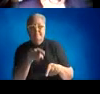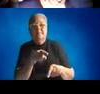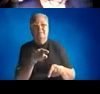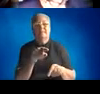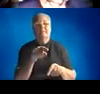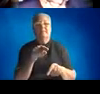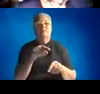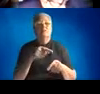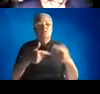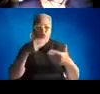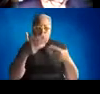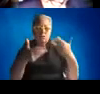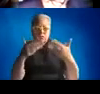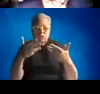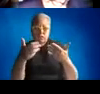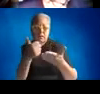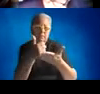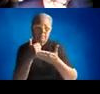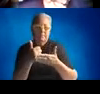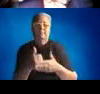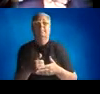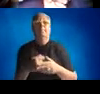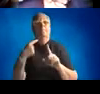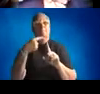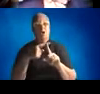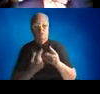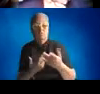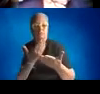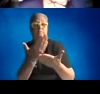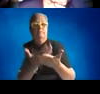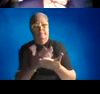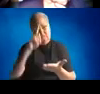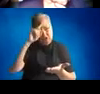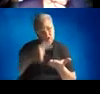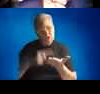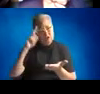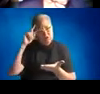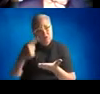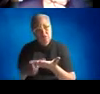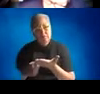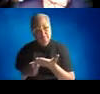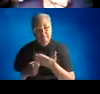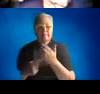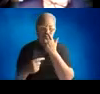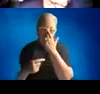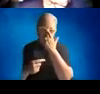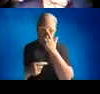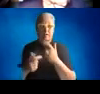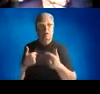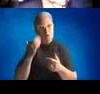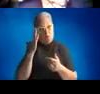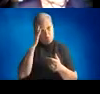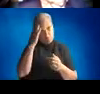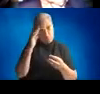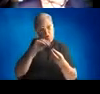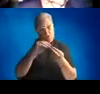decision-making table. Yeah. Fiona Akulu, Okello UG, knowing the number acts as an advocacy